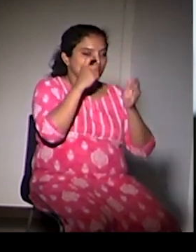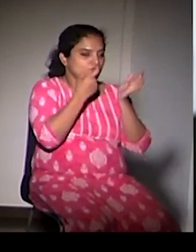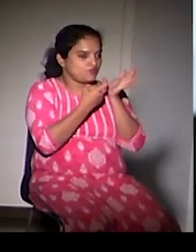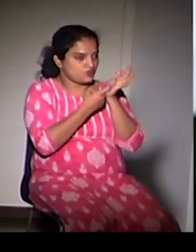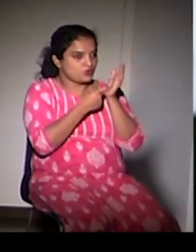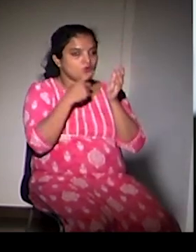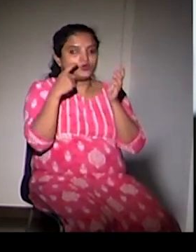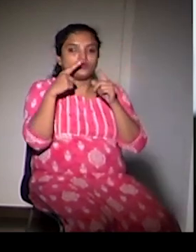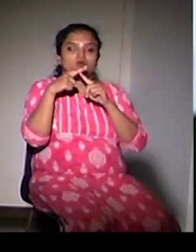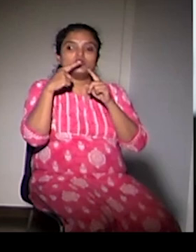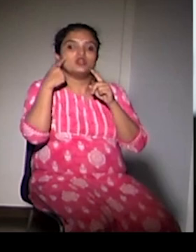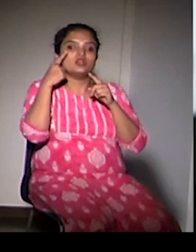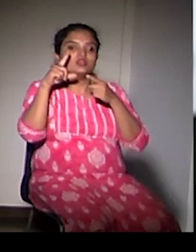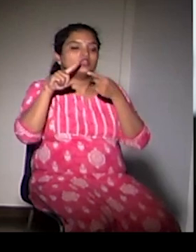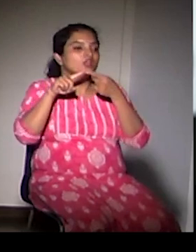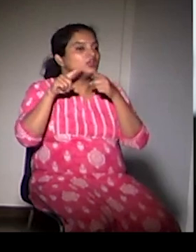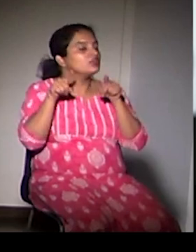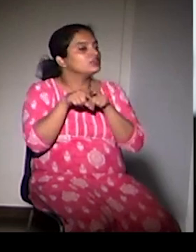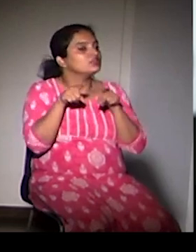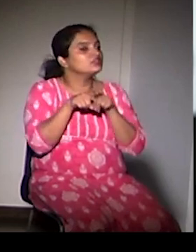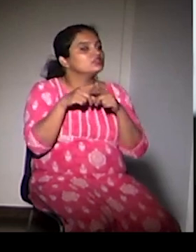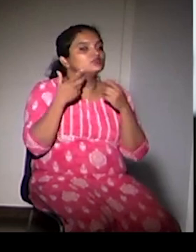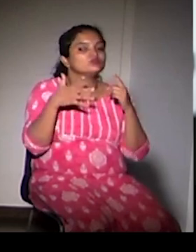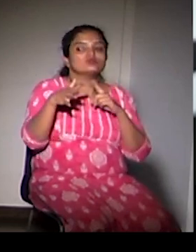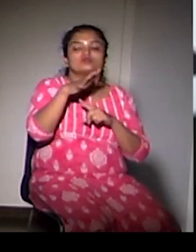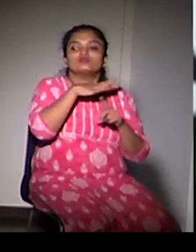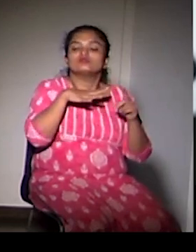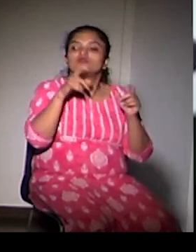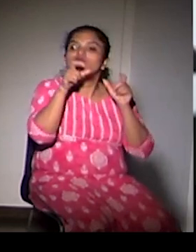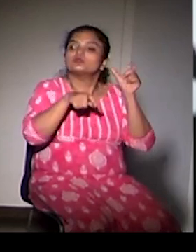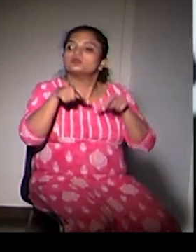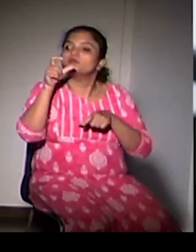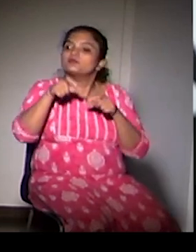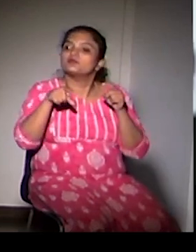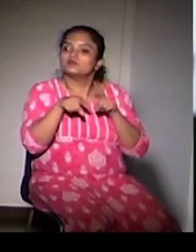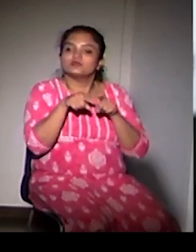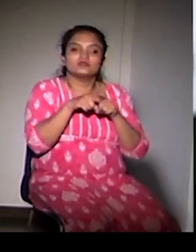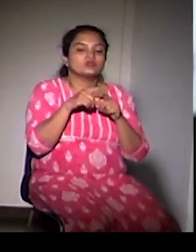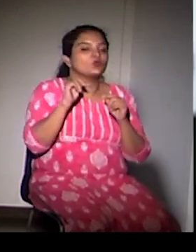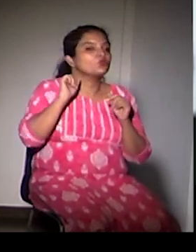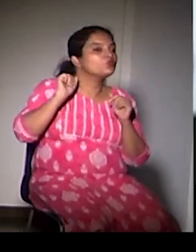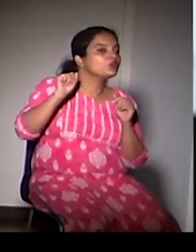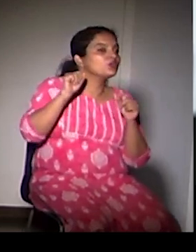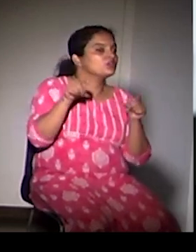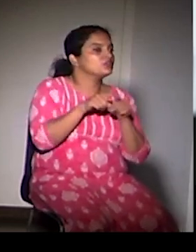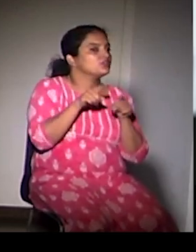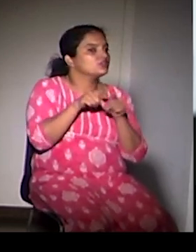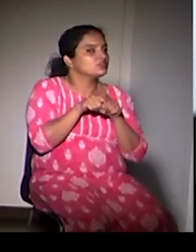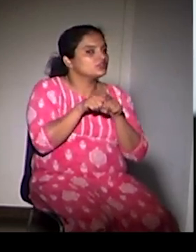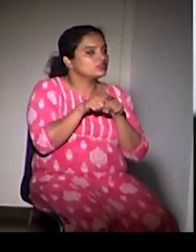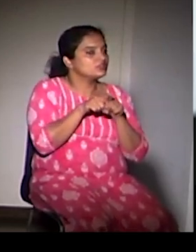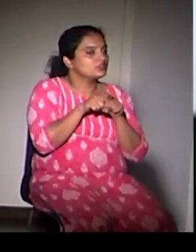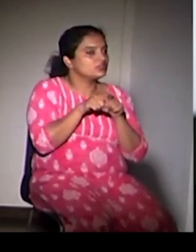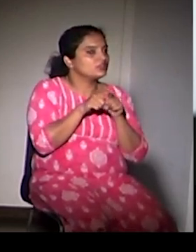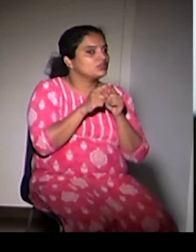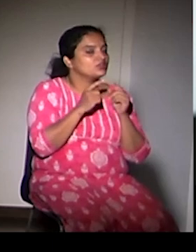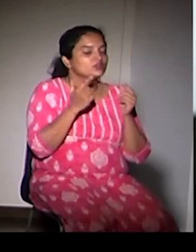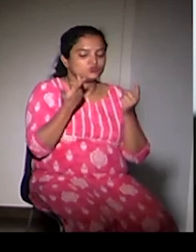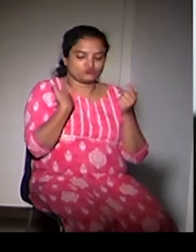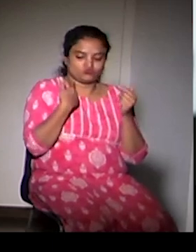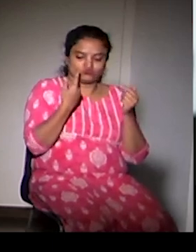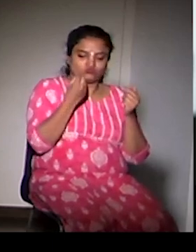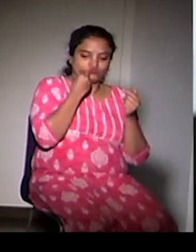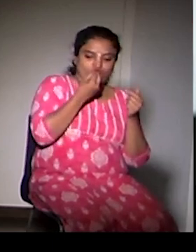trouble with tiles from the Indus region is that it's a continuing tradition, and it's very difficult to tell what's old and what's